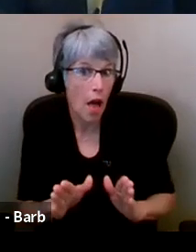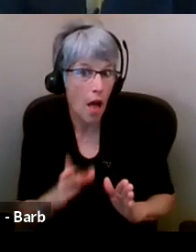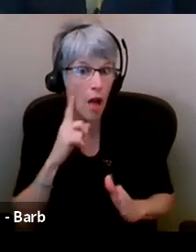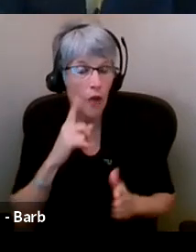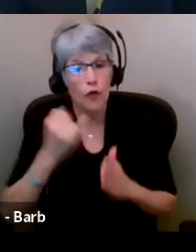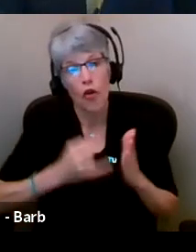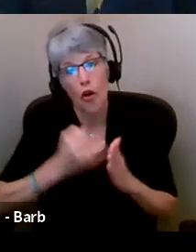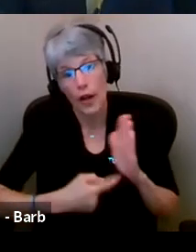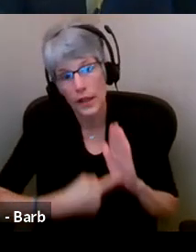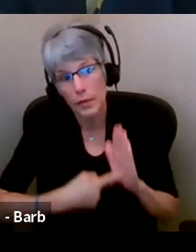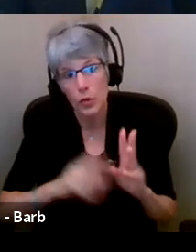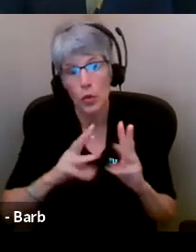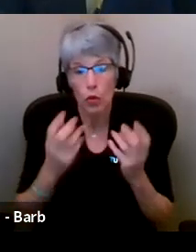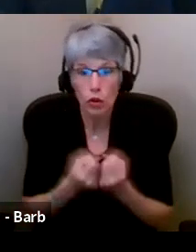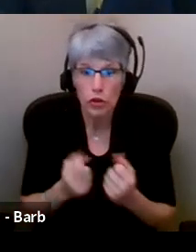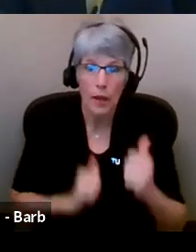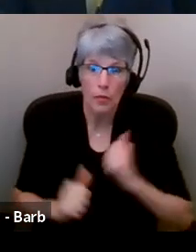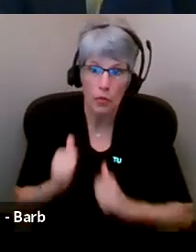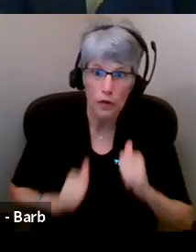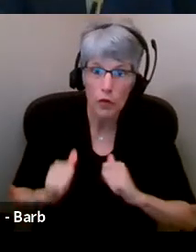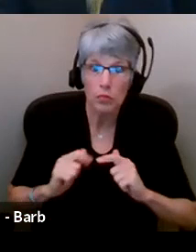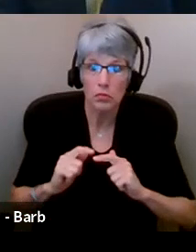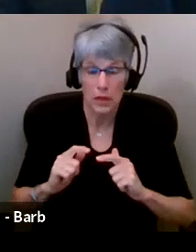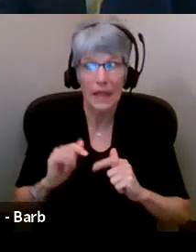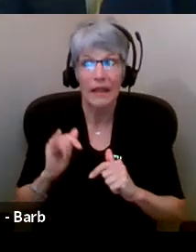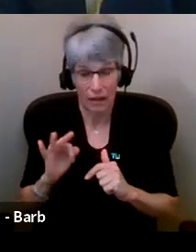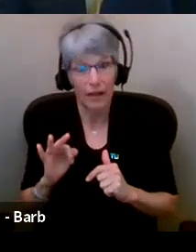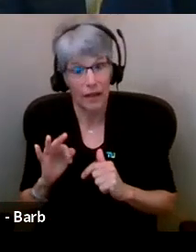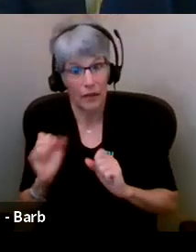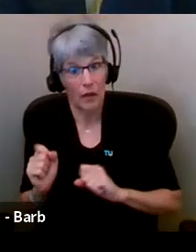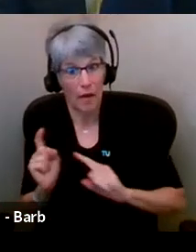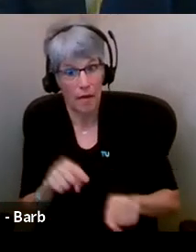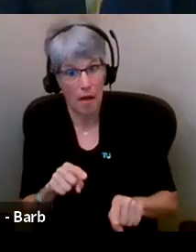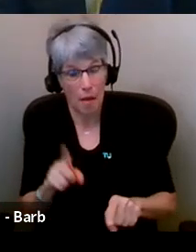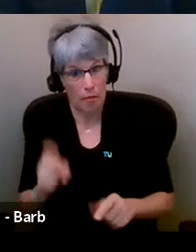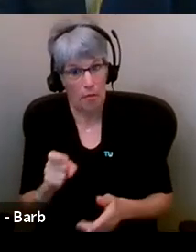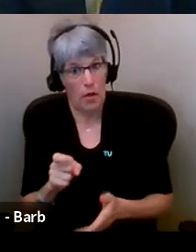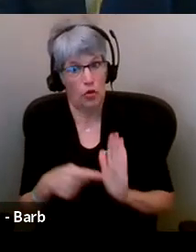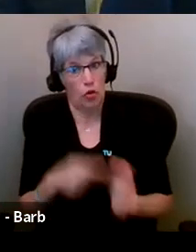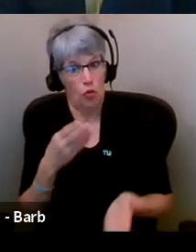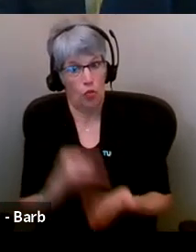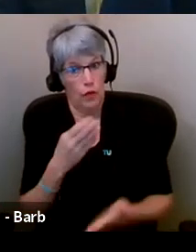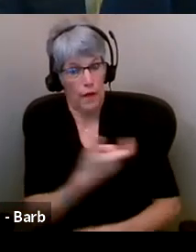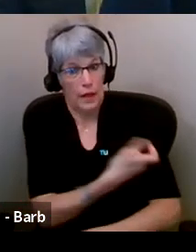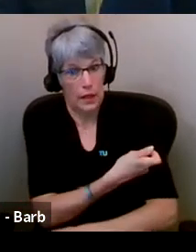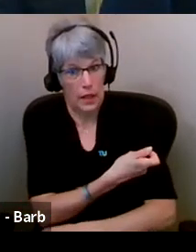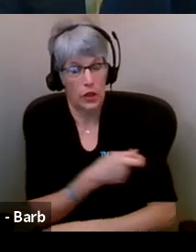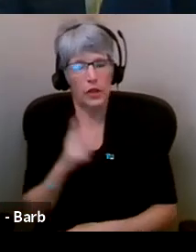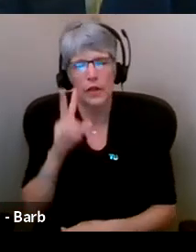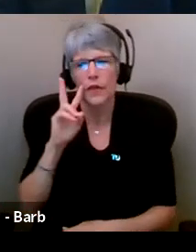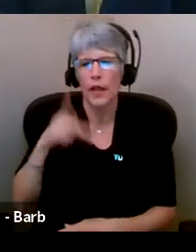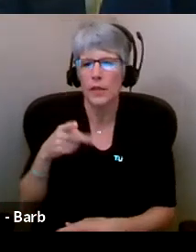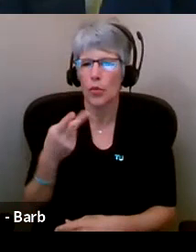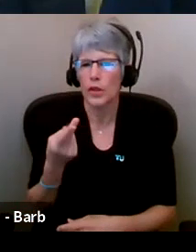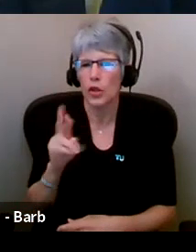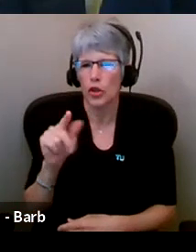exhibitions, workshops, performances? And if so, will they be required to show proof of vaccination as well? Go to Vice President Hurte to begin answering